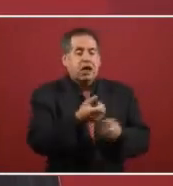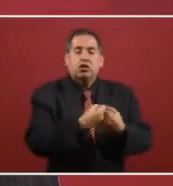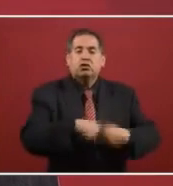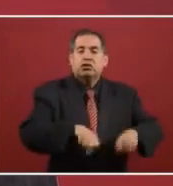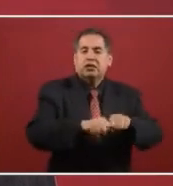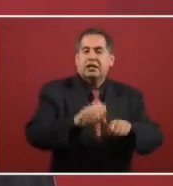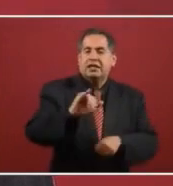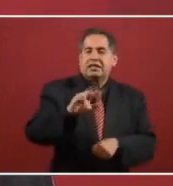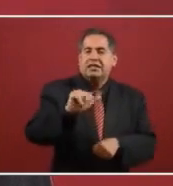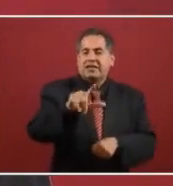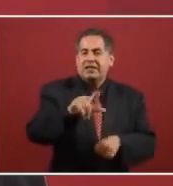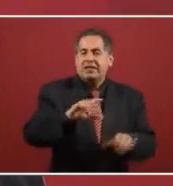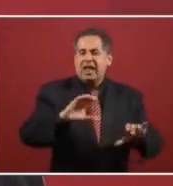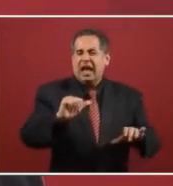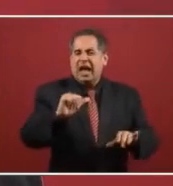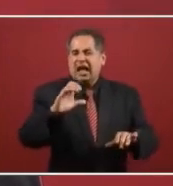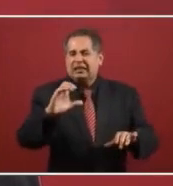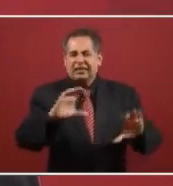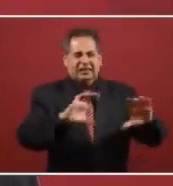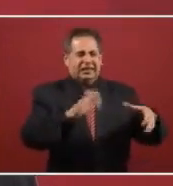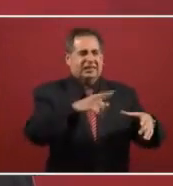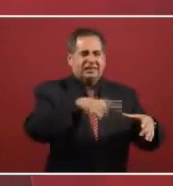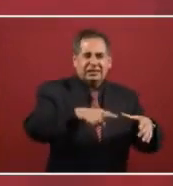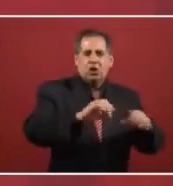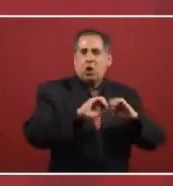so-called social city